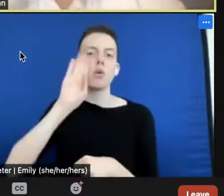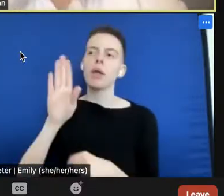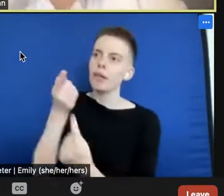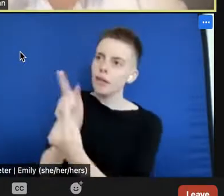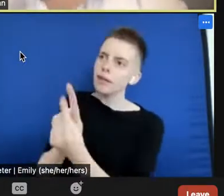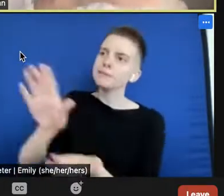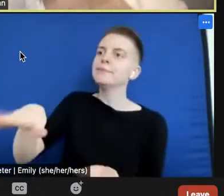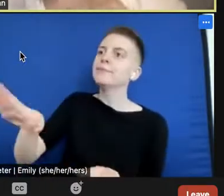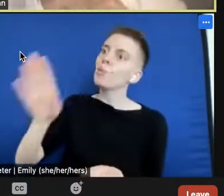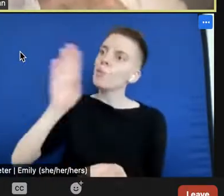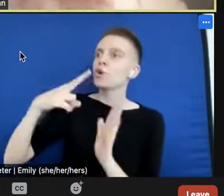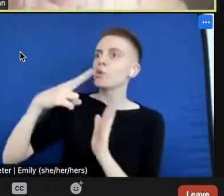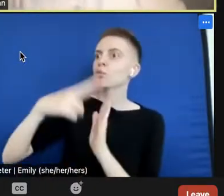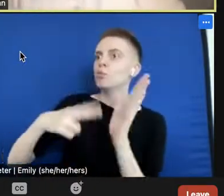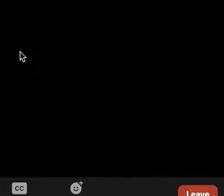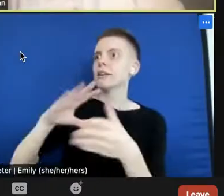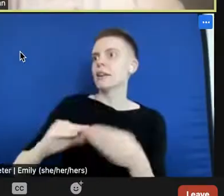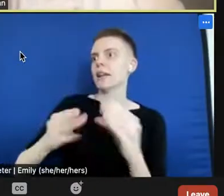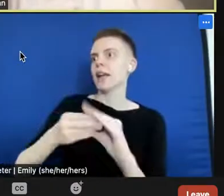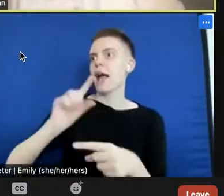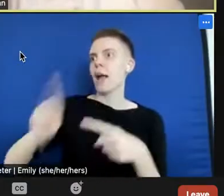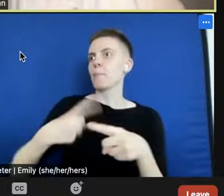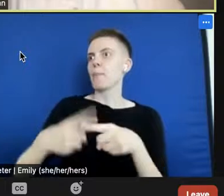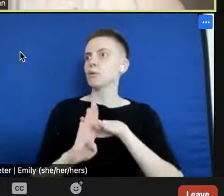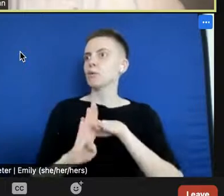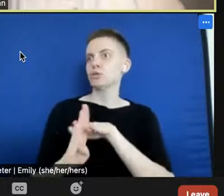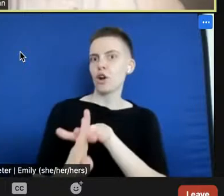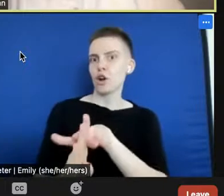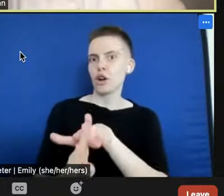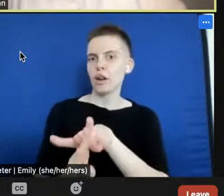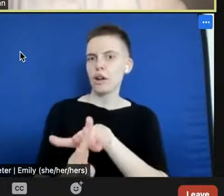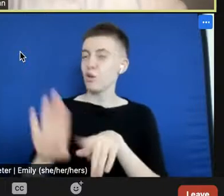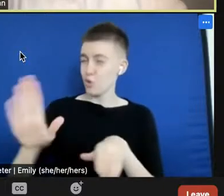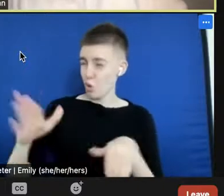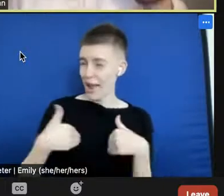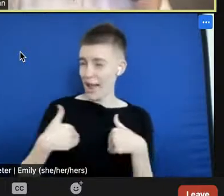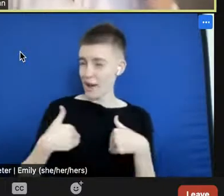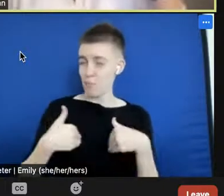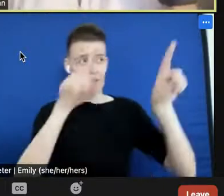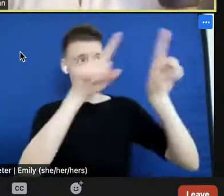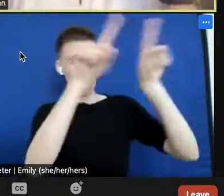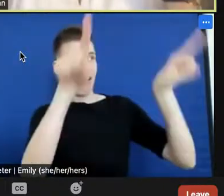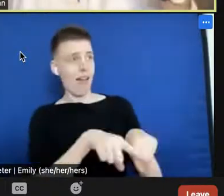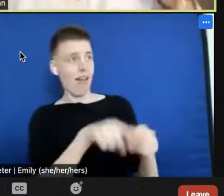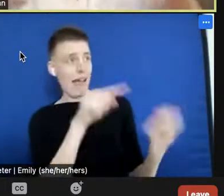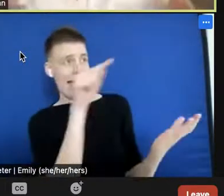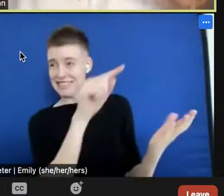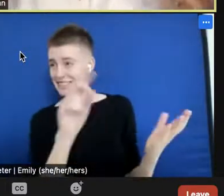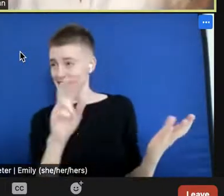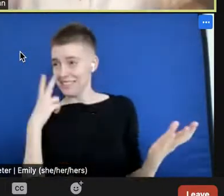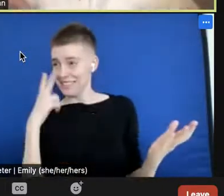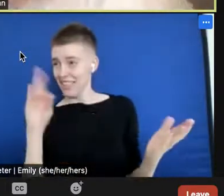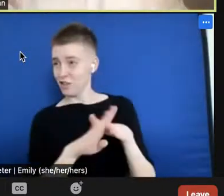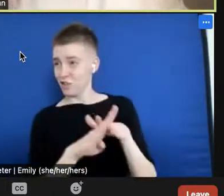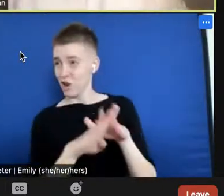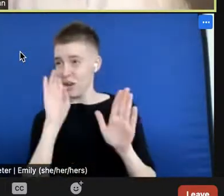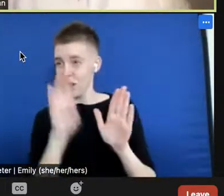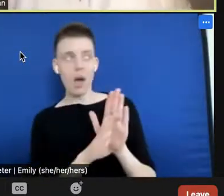In your animals, on your animals page, here's a picture of a shark. Let me give you a shark to hold. Let me give you the shark